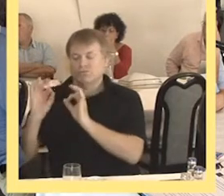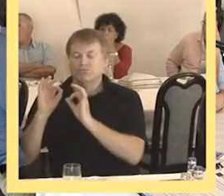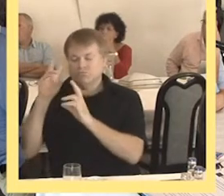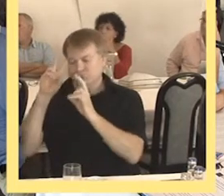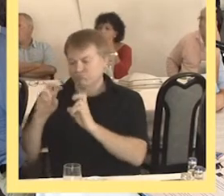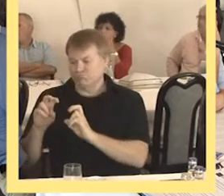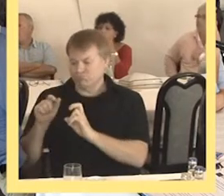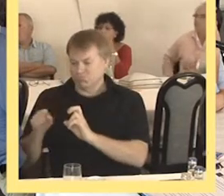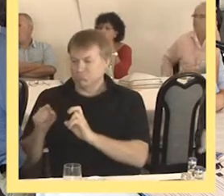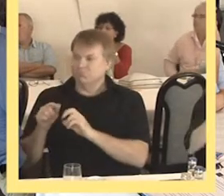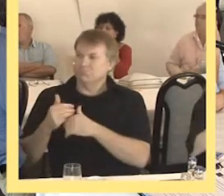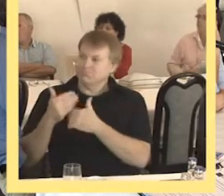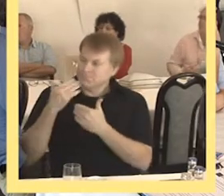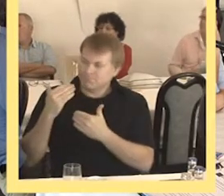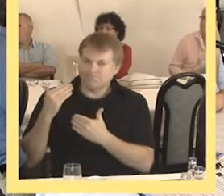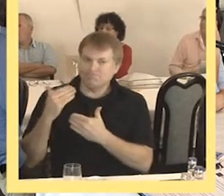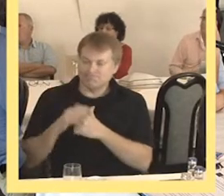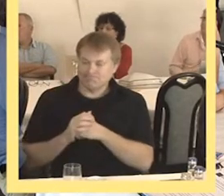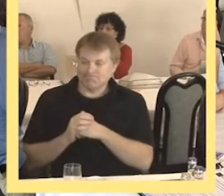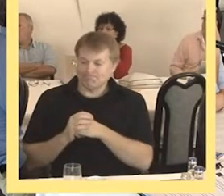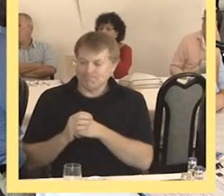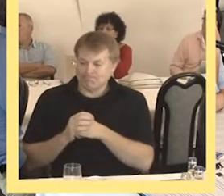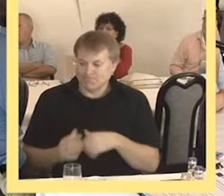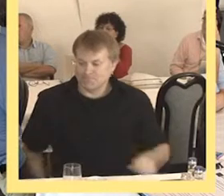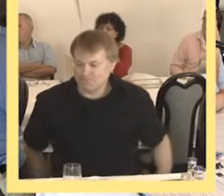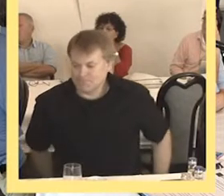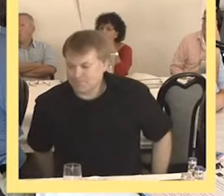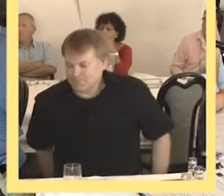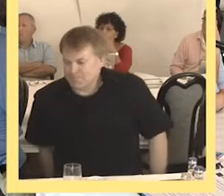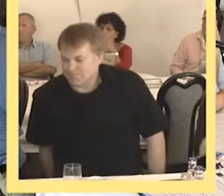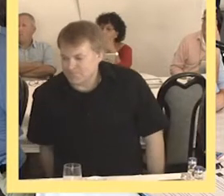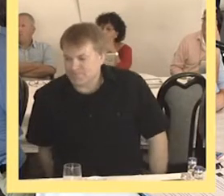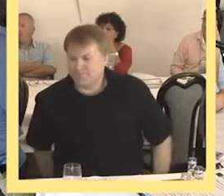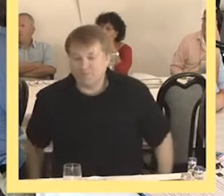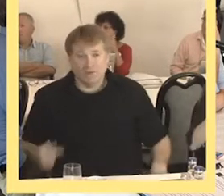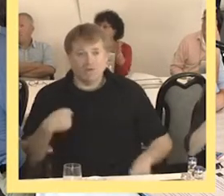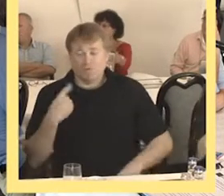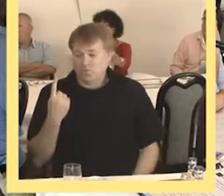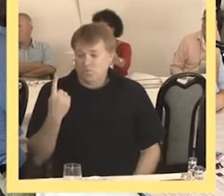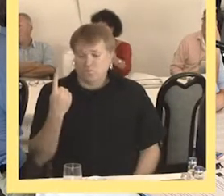of response on traumatic stress. And if we don't do it, there is nobody left.